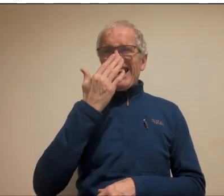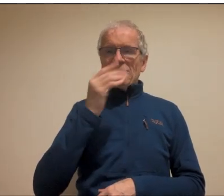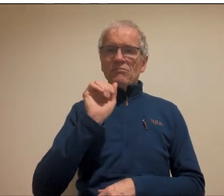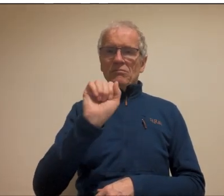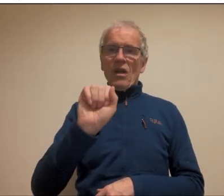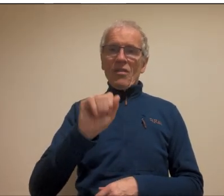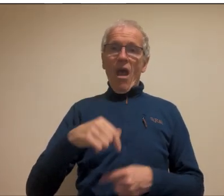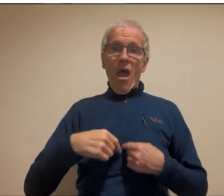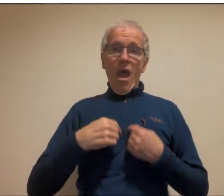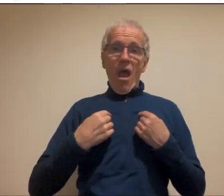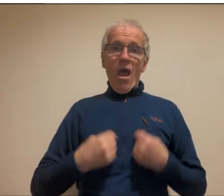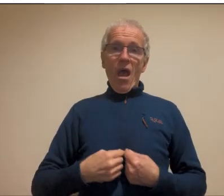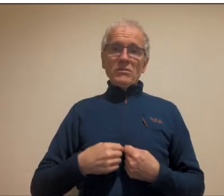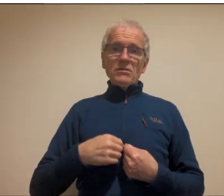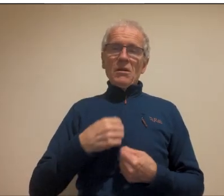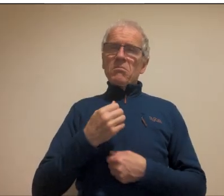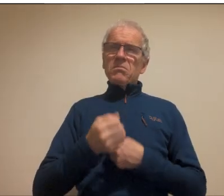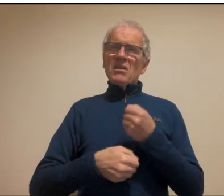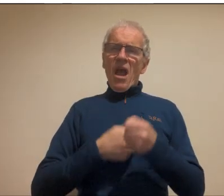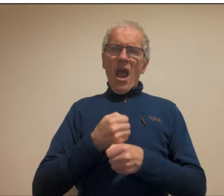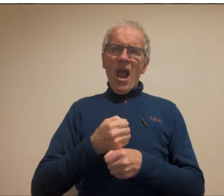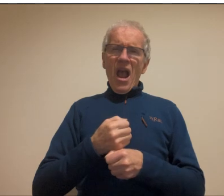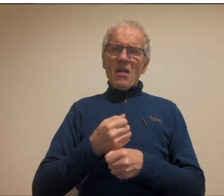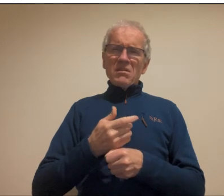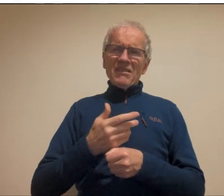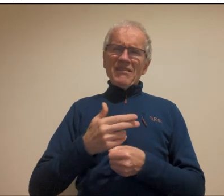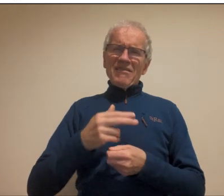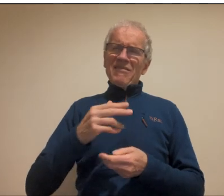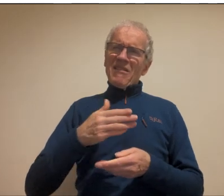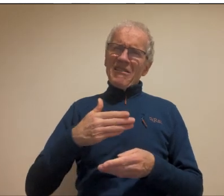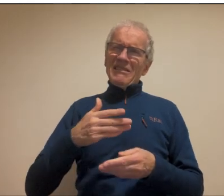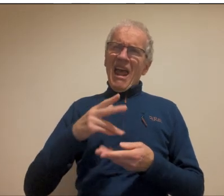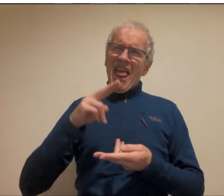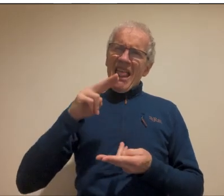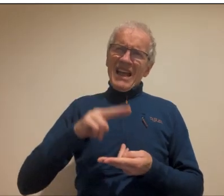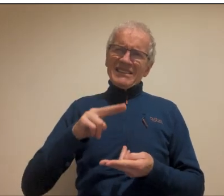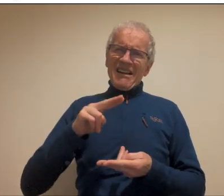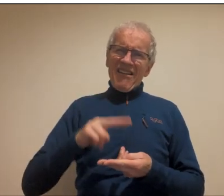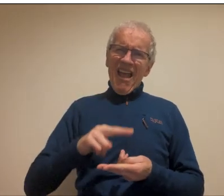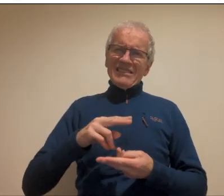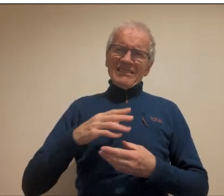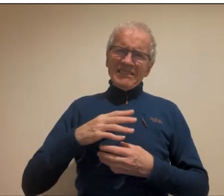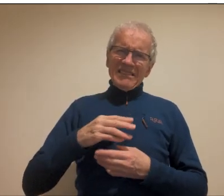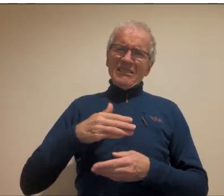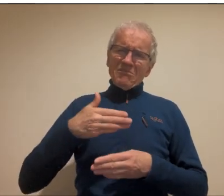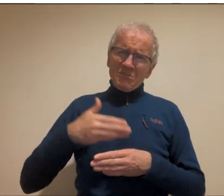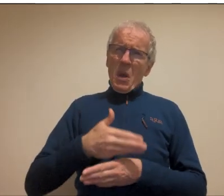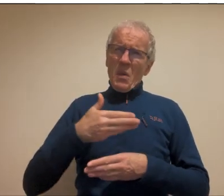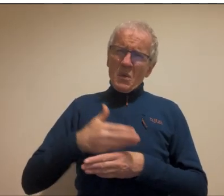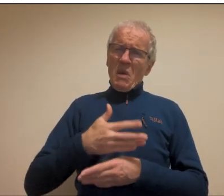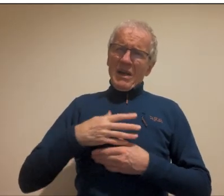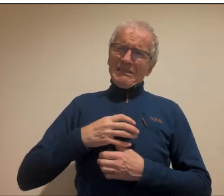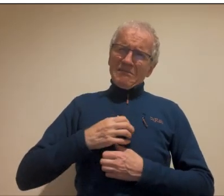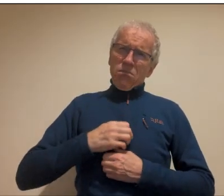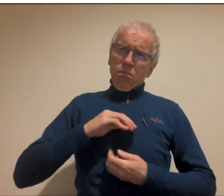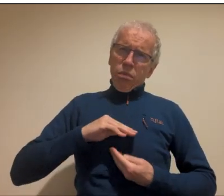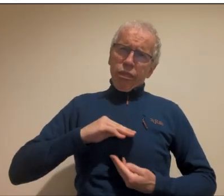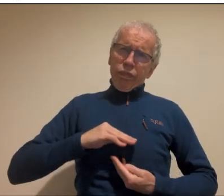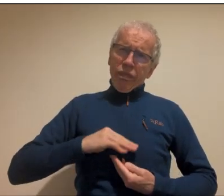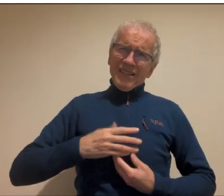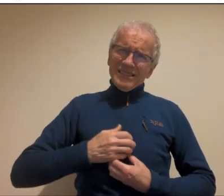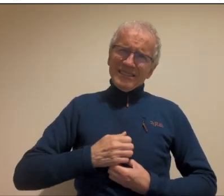Age. As a person ages, their heart begins to work less effectively than it used to.